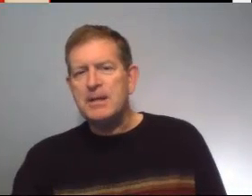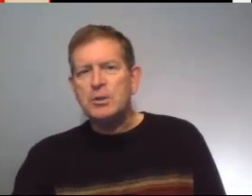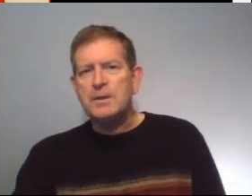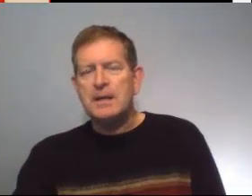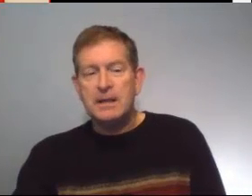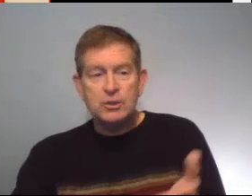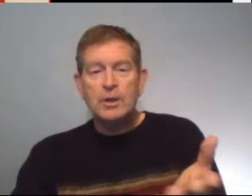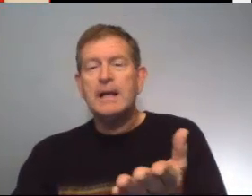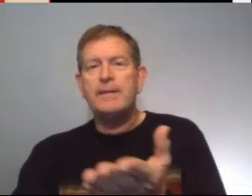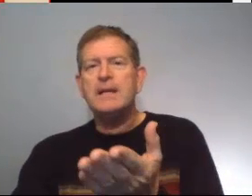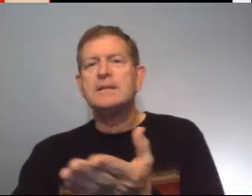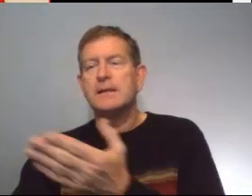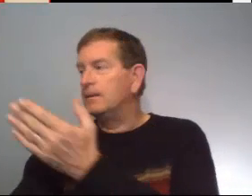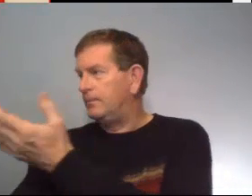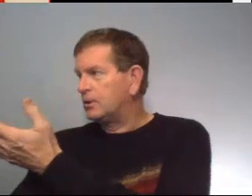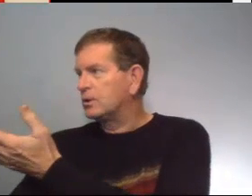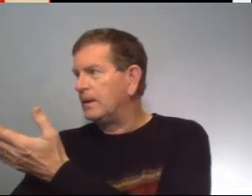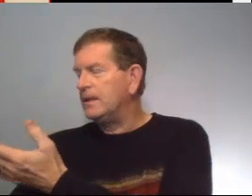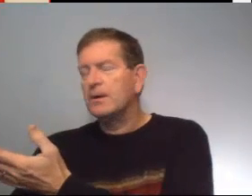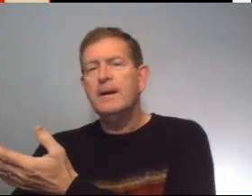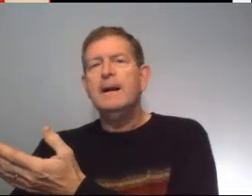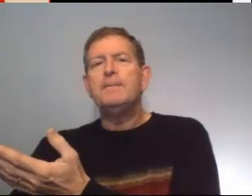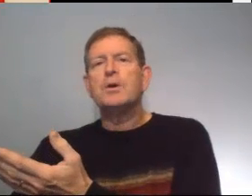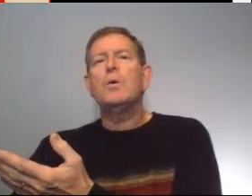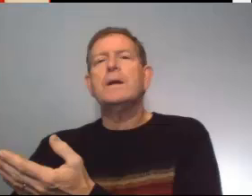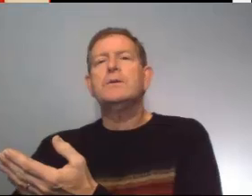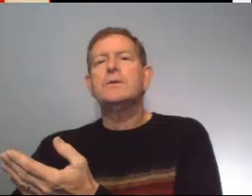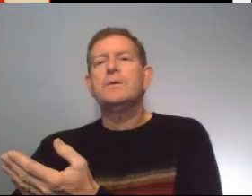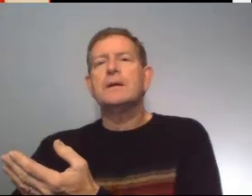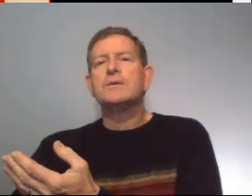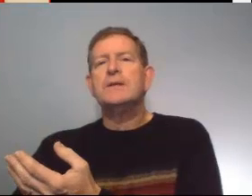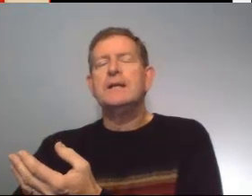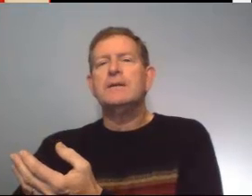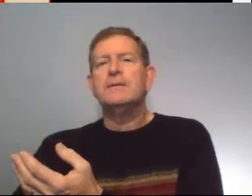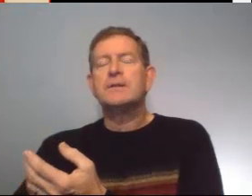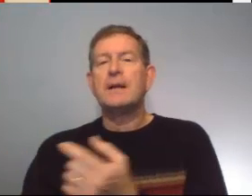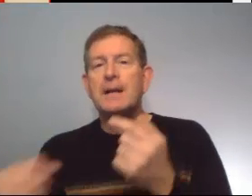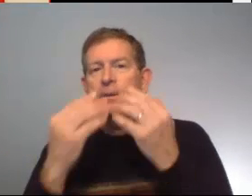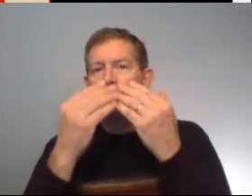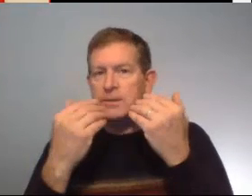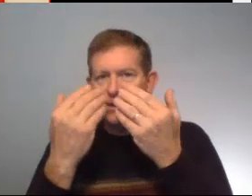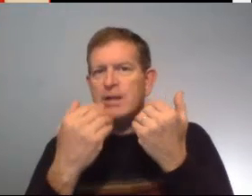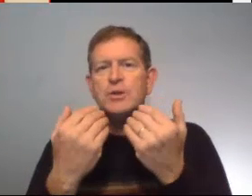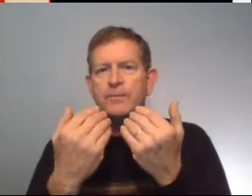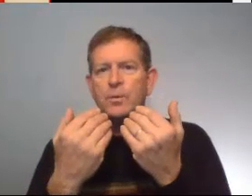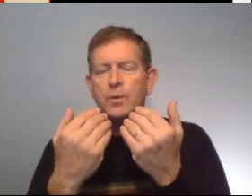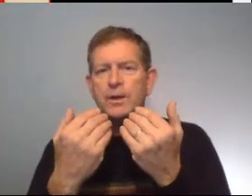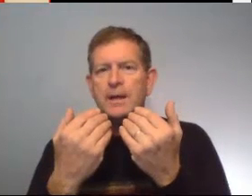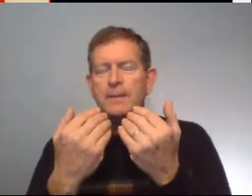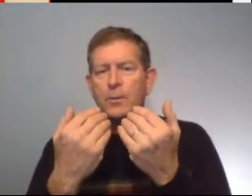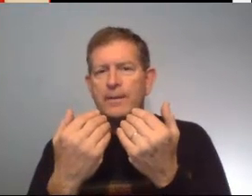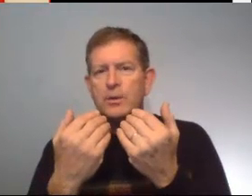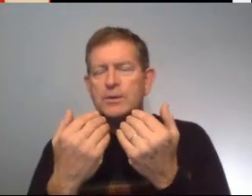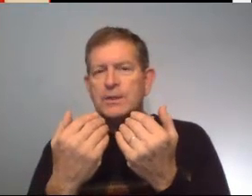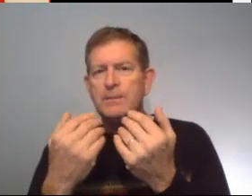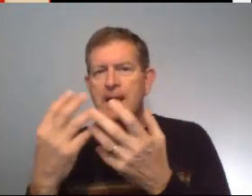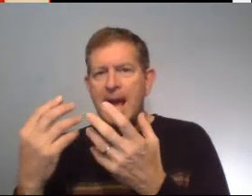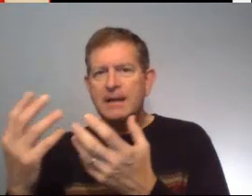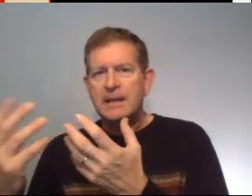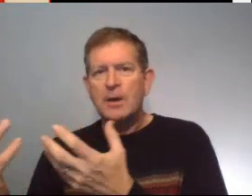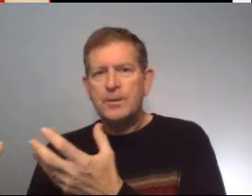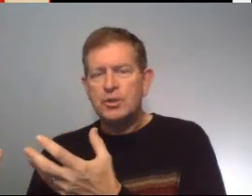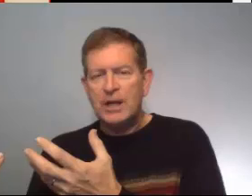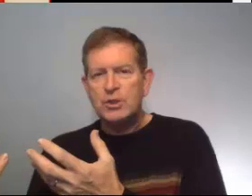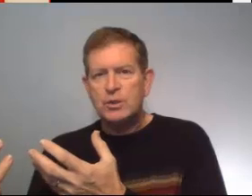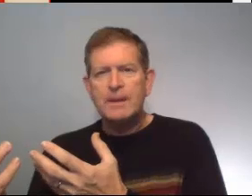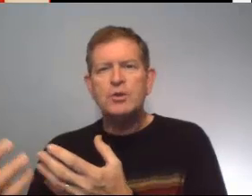And make sure that as you click on these pictures right here, you're going to see, this time not the pronunciation of the word, but rather you'll see me